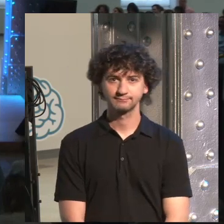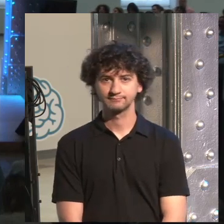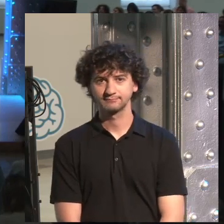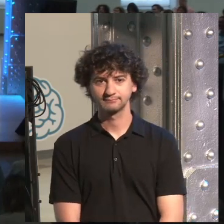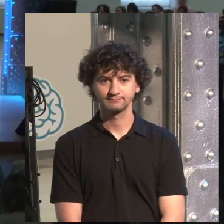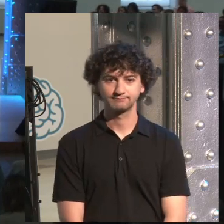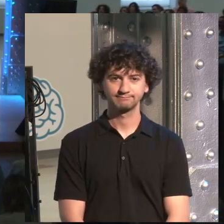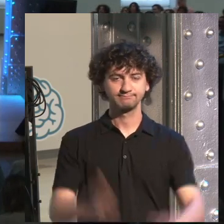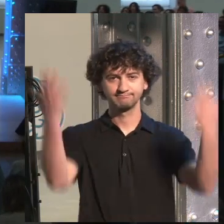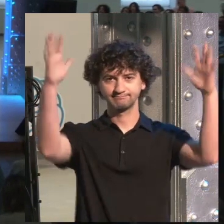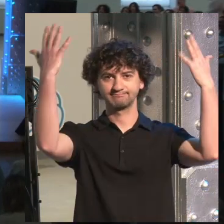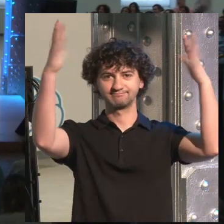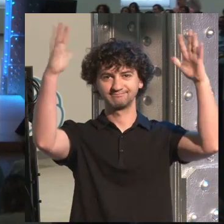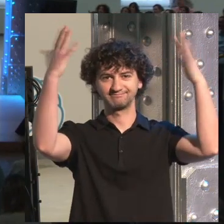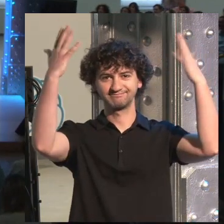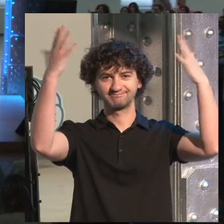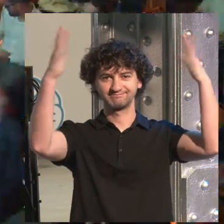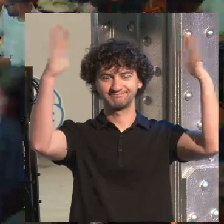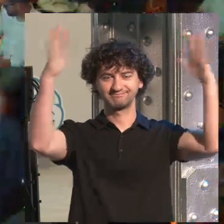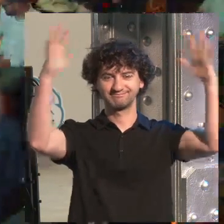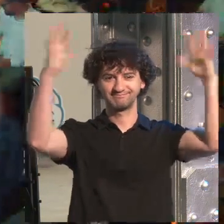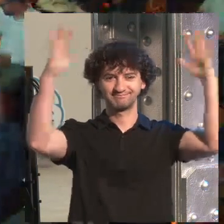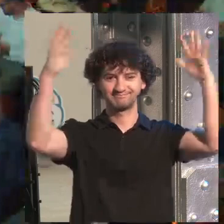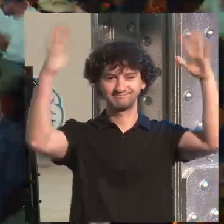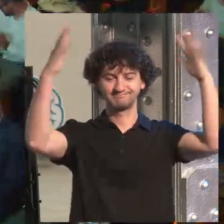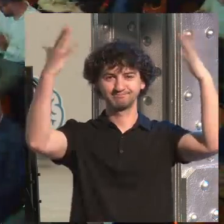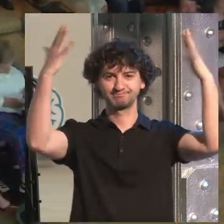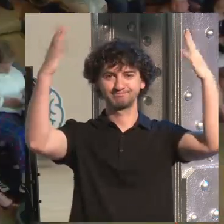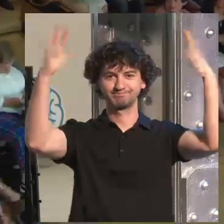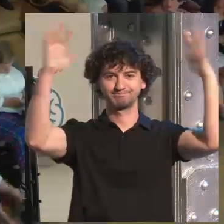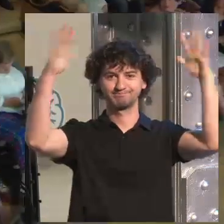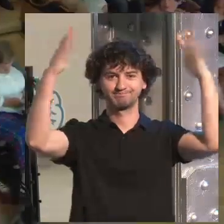Fish in the sea, you know how I